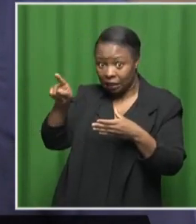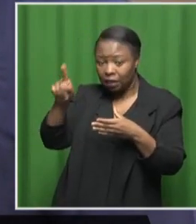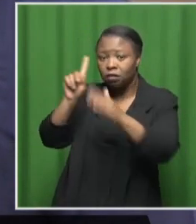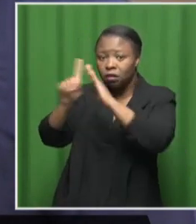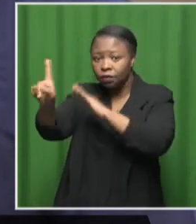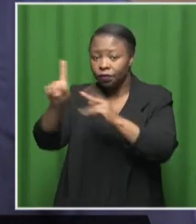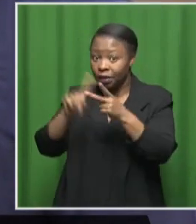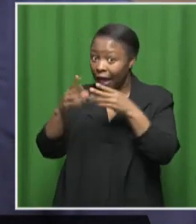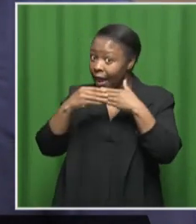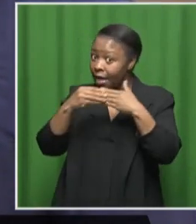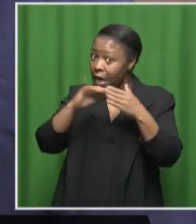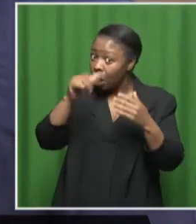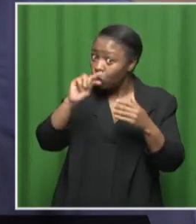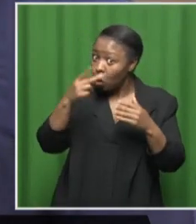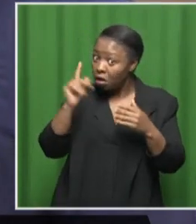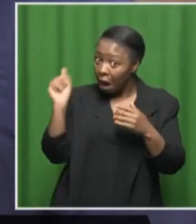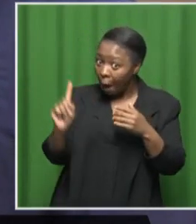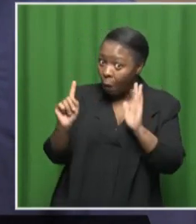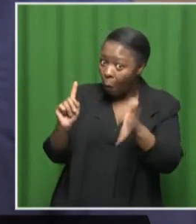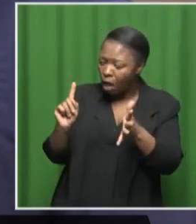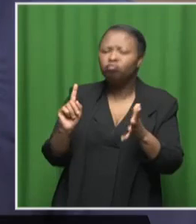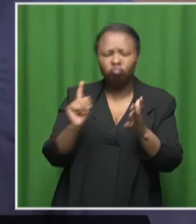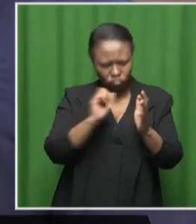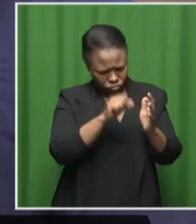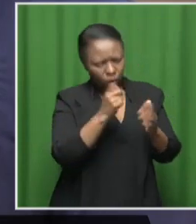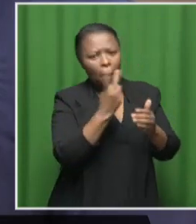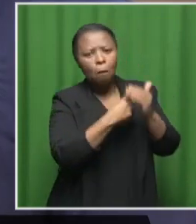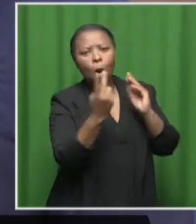John Steenhuisen, also coming? Yes, both of them will